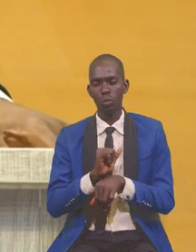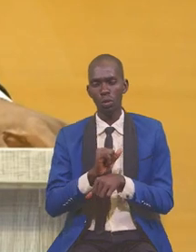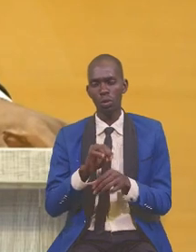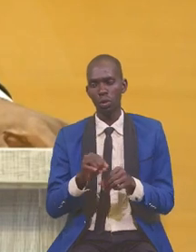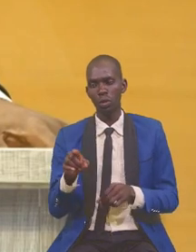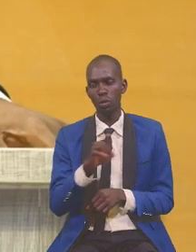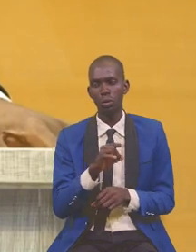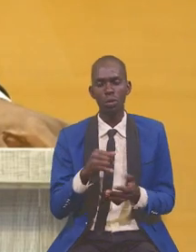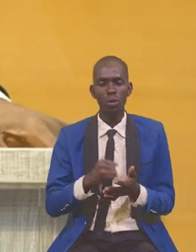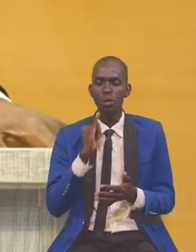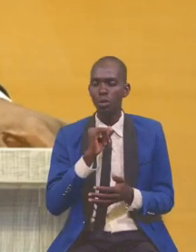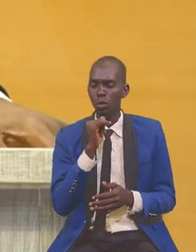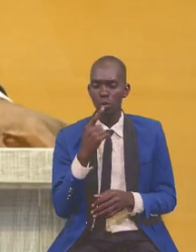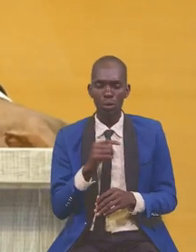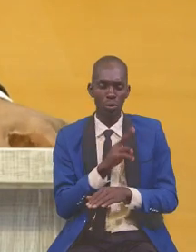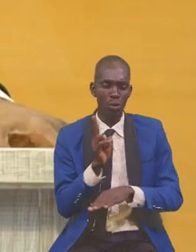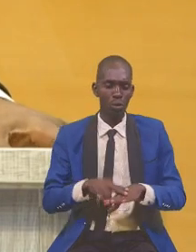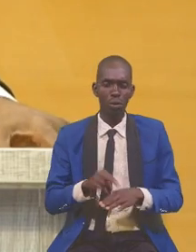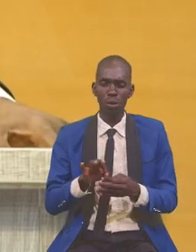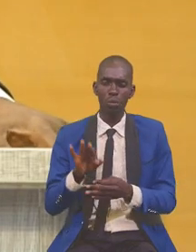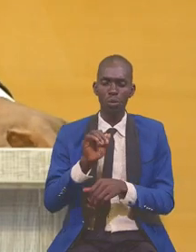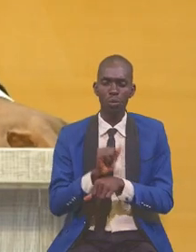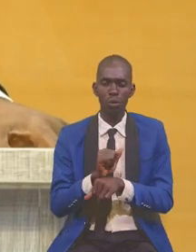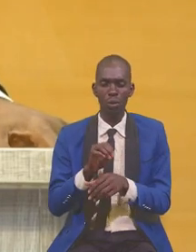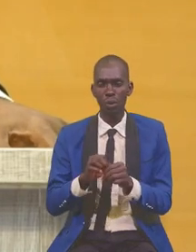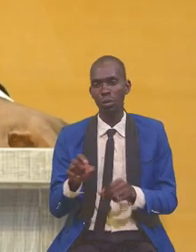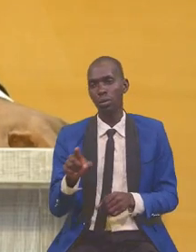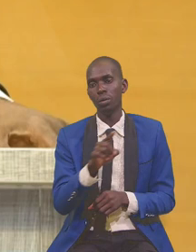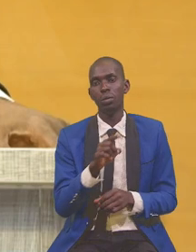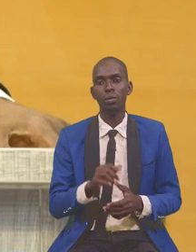It's not the natural spirit moving you.